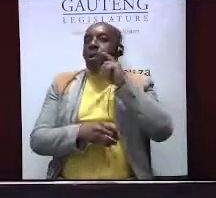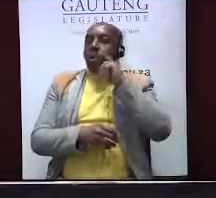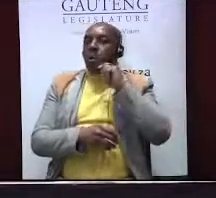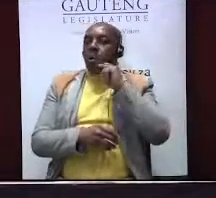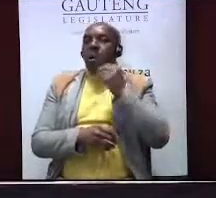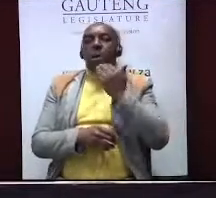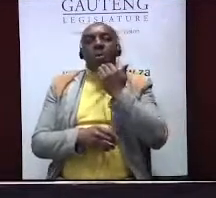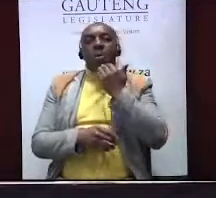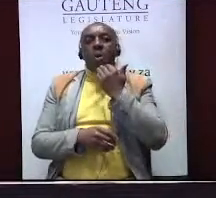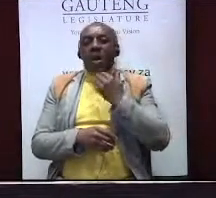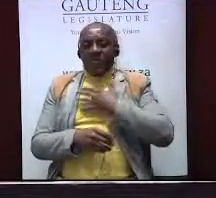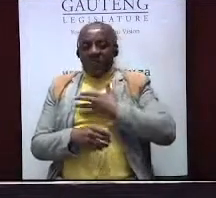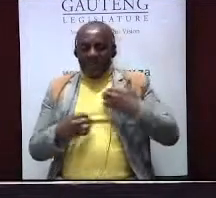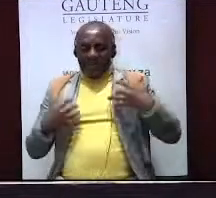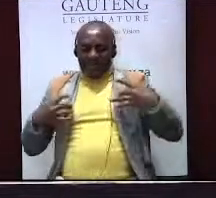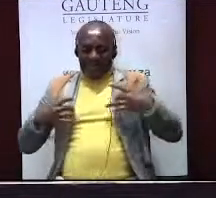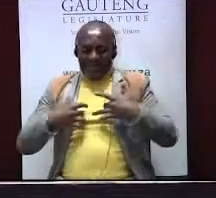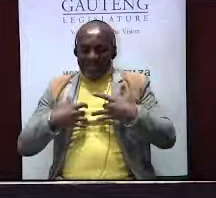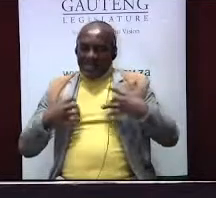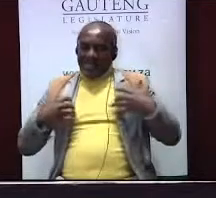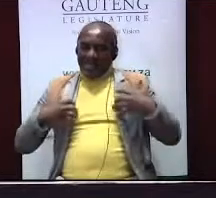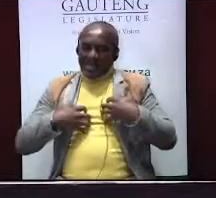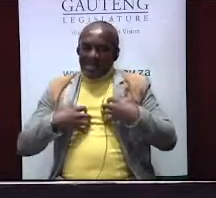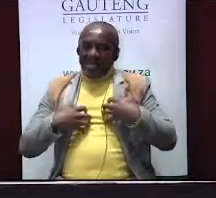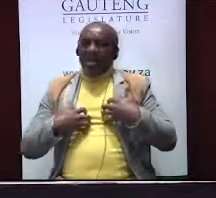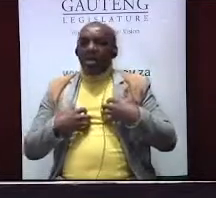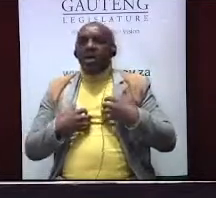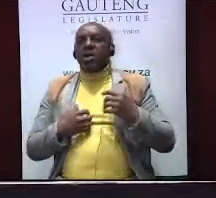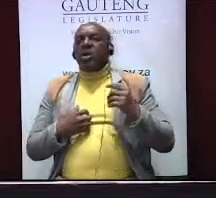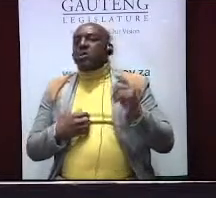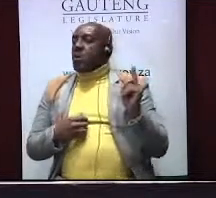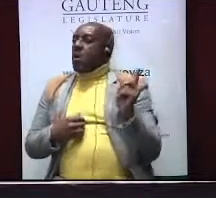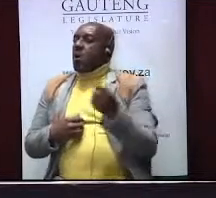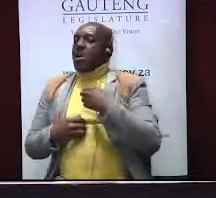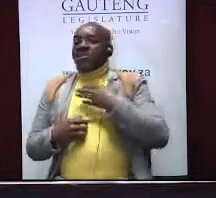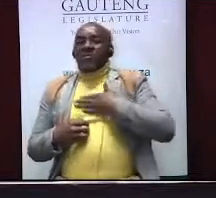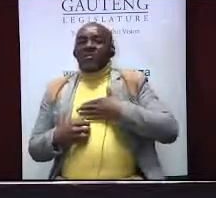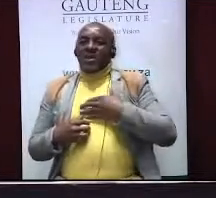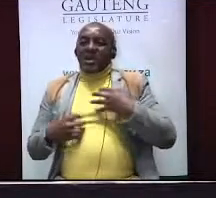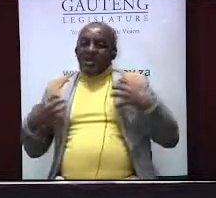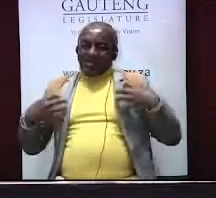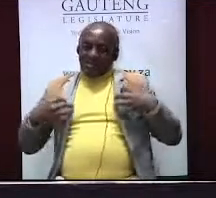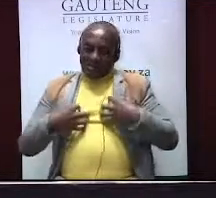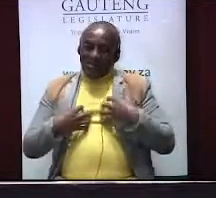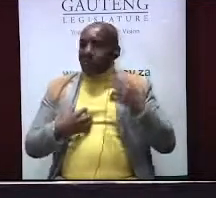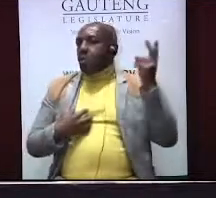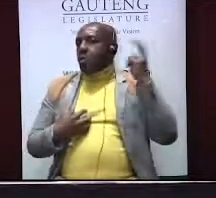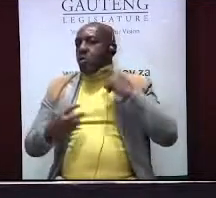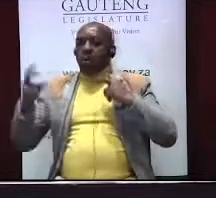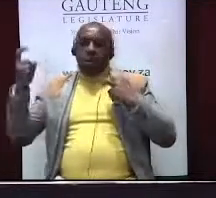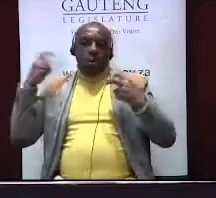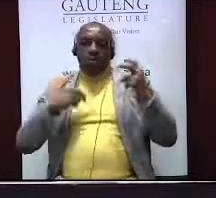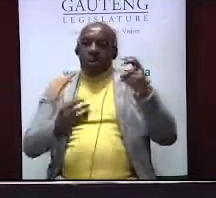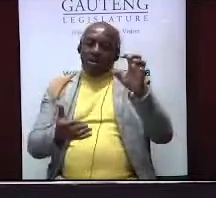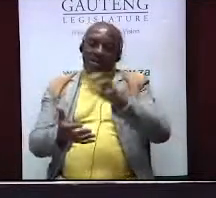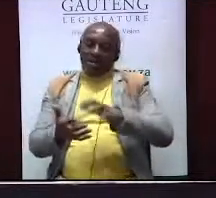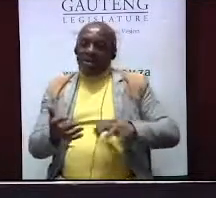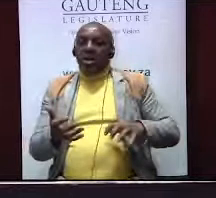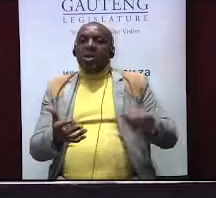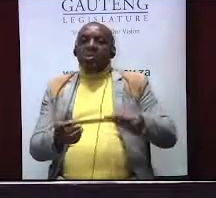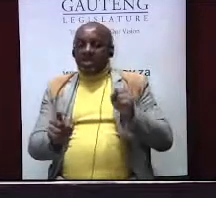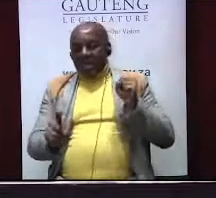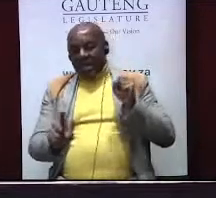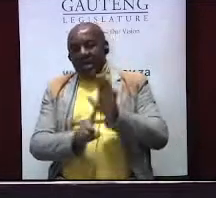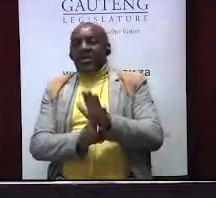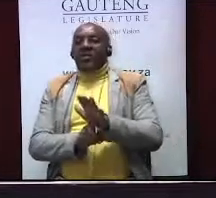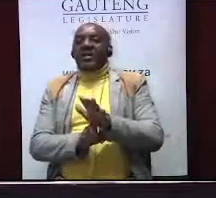hurting inside, and all of us were very emotional today hearing the stories that affect each one of us. I've